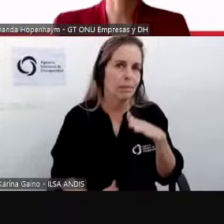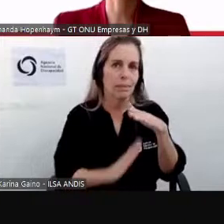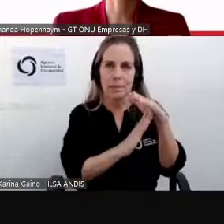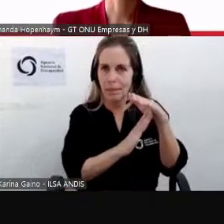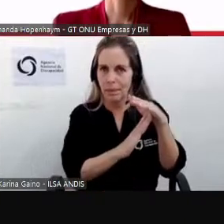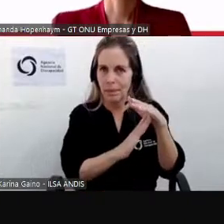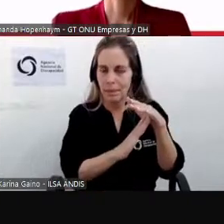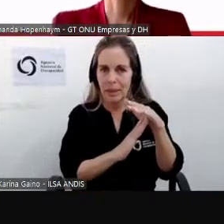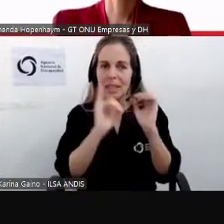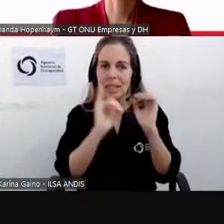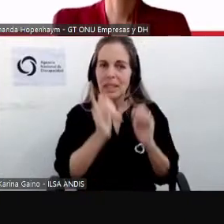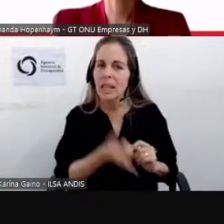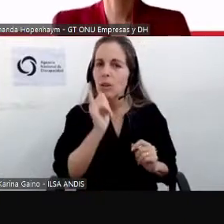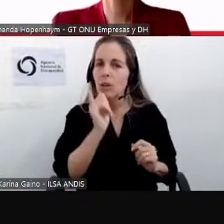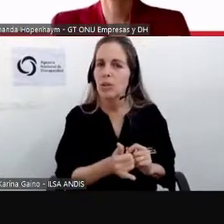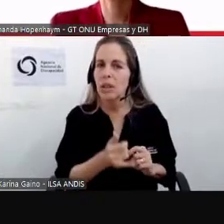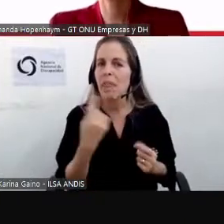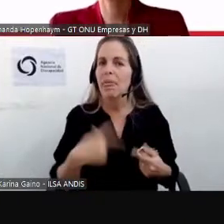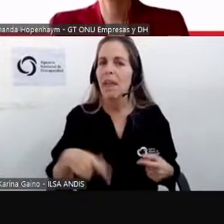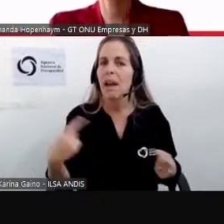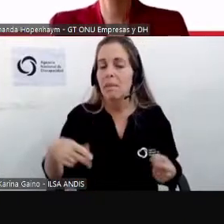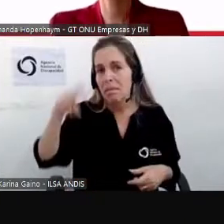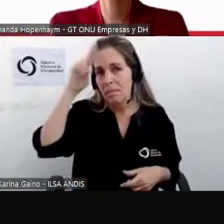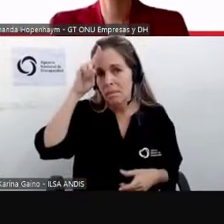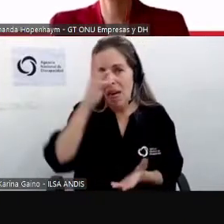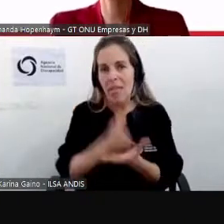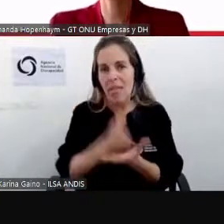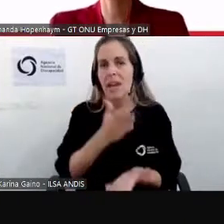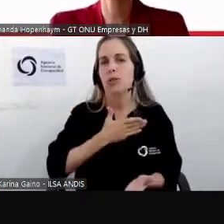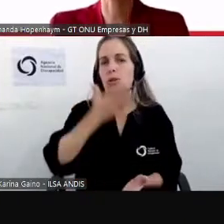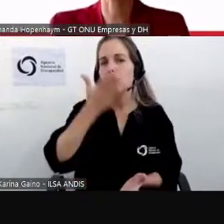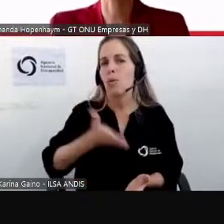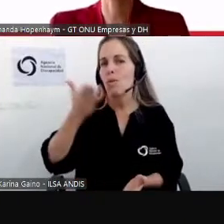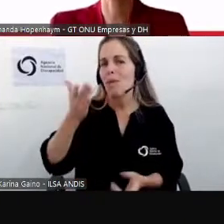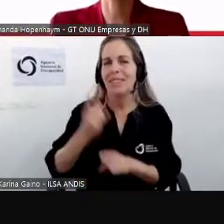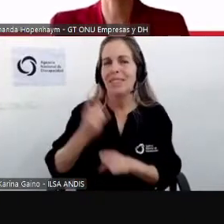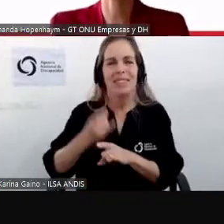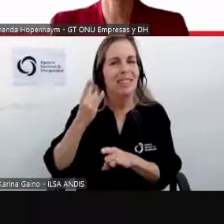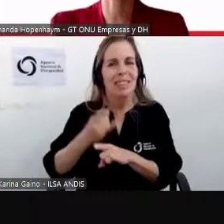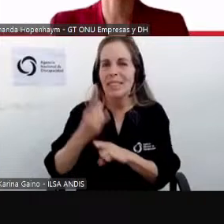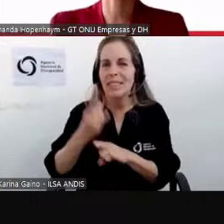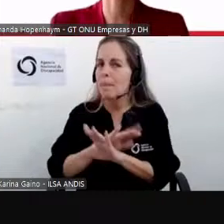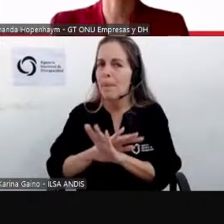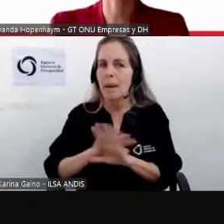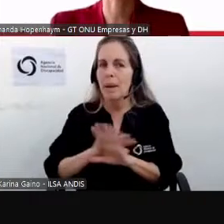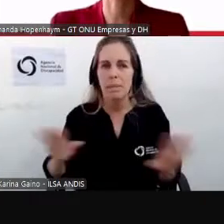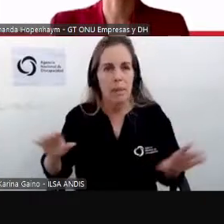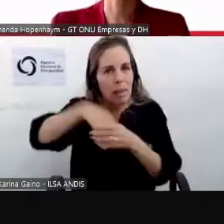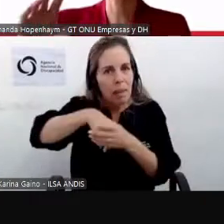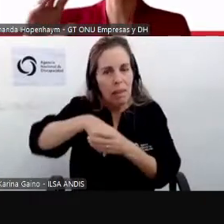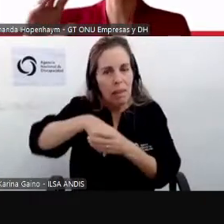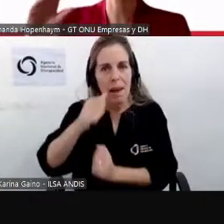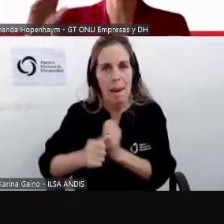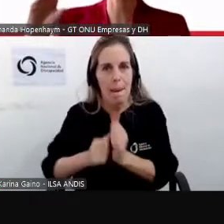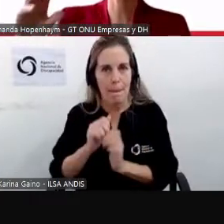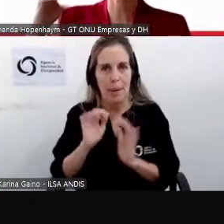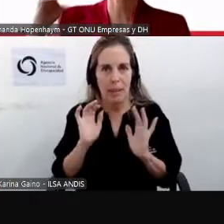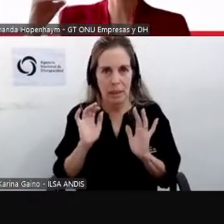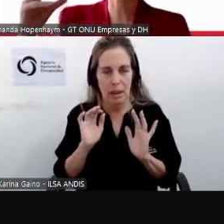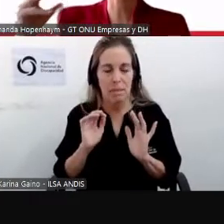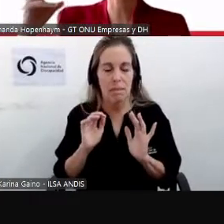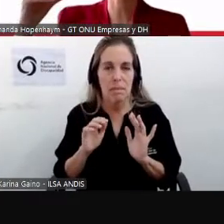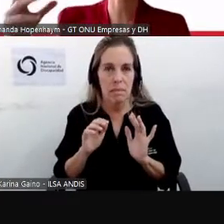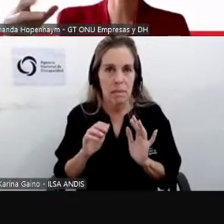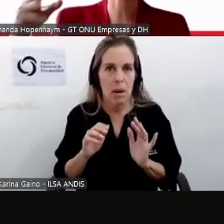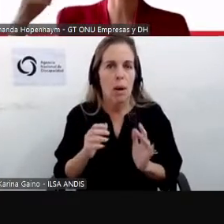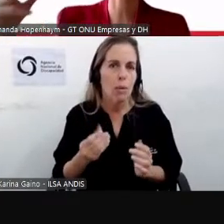studies in order to define those prevention mitigation measures. Remember that the principles speak about these outcomes informing the evaluation and incorporation to be done through the measures, and measures need to be very clear and